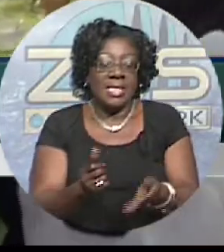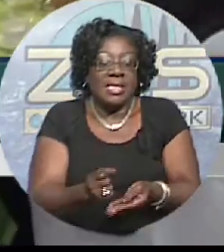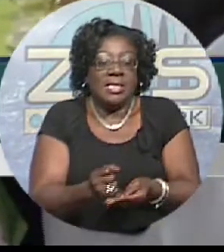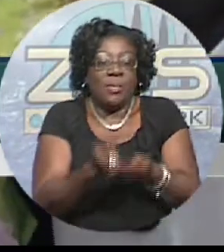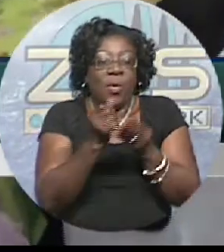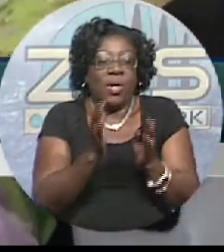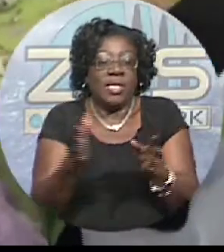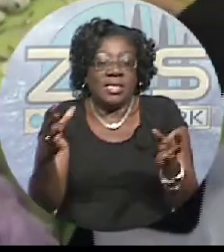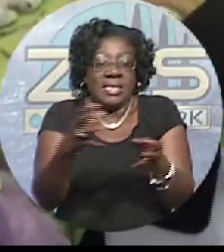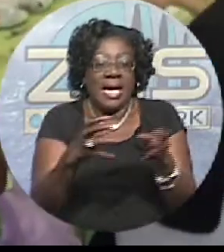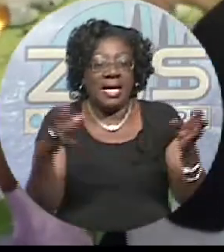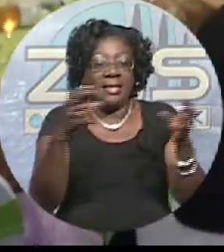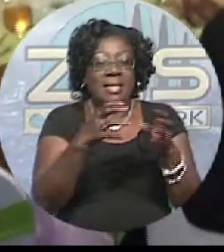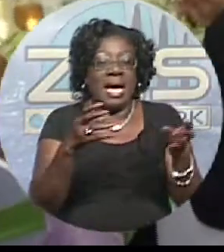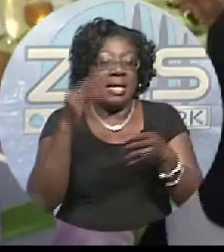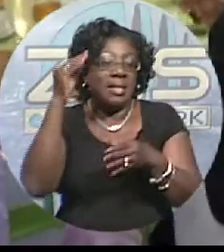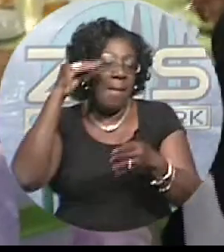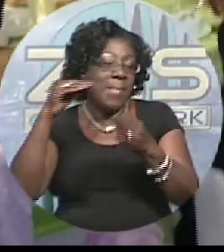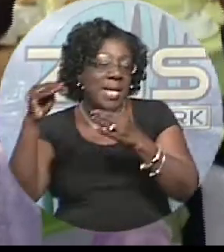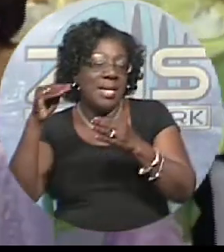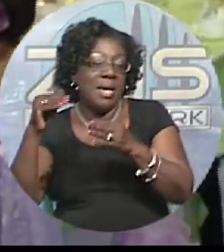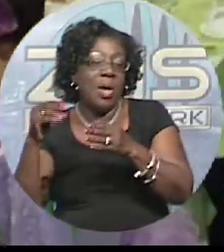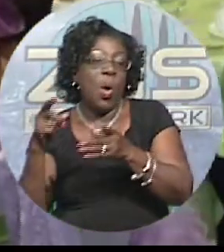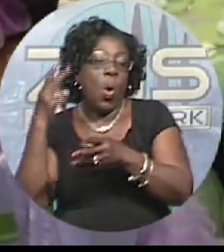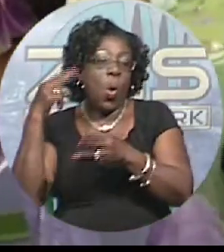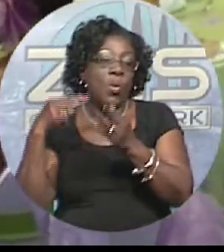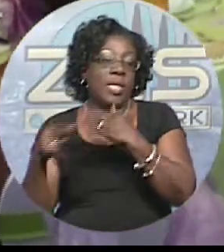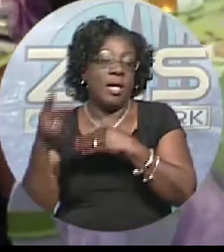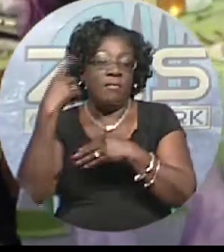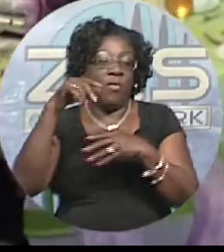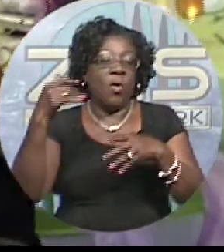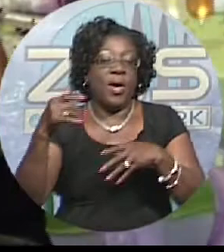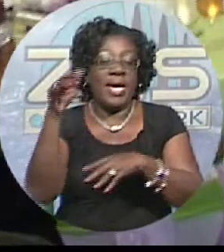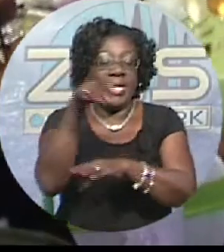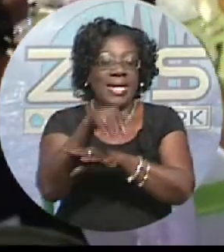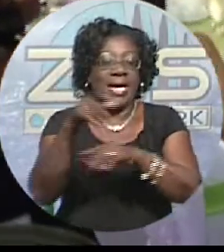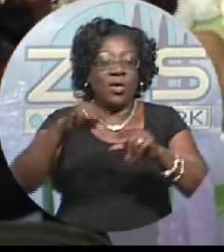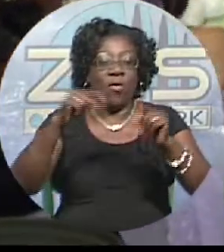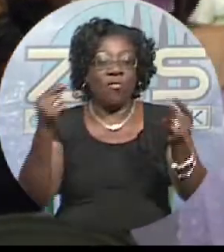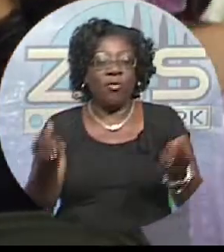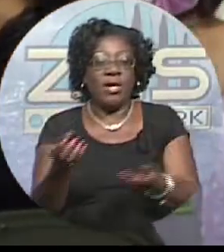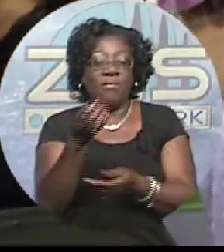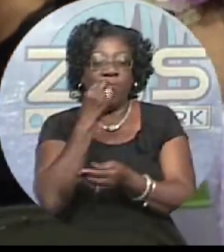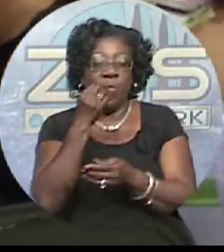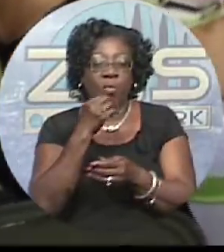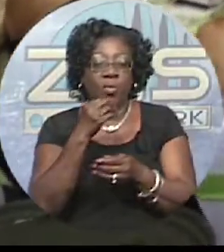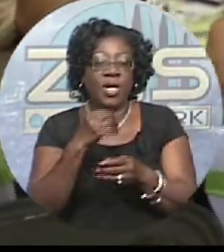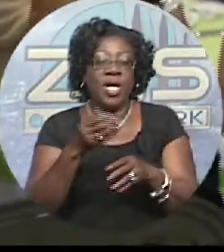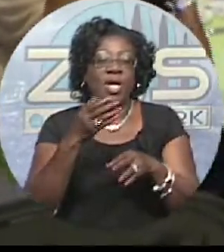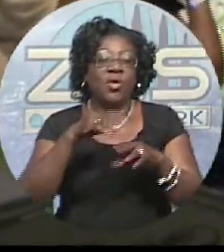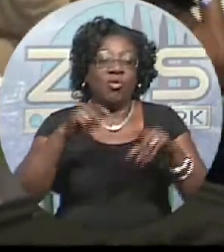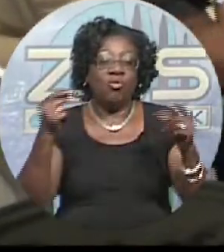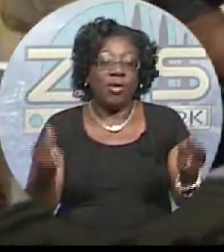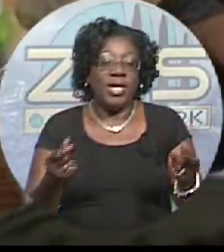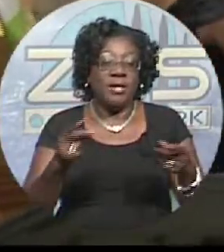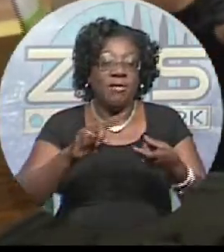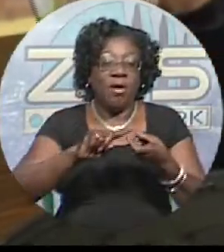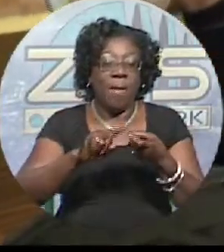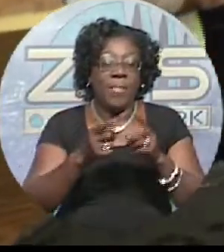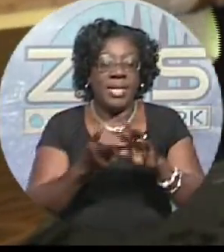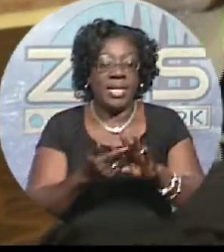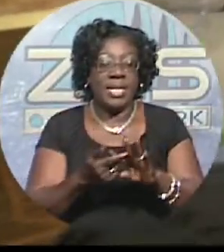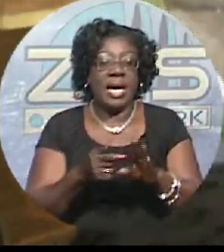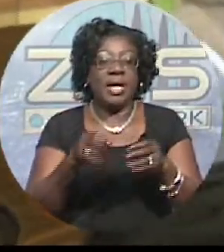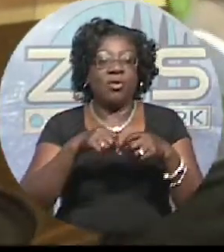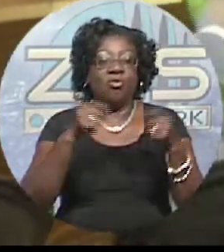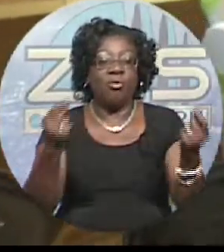supporters gathered at the Melia Nassau Beach Resort for a night of great food, great company, and of course, great prizes. The Cancer